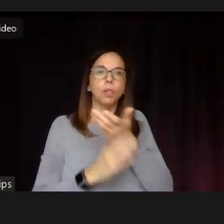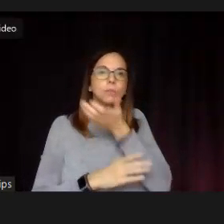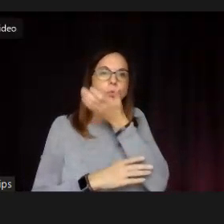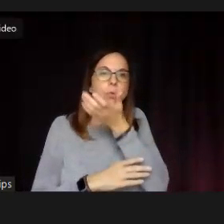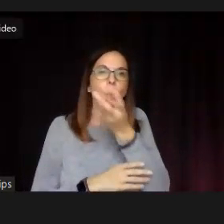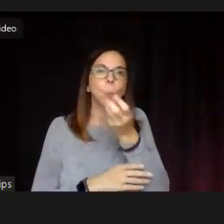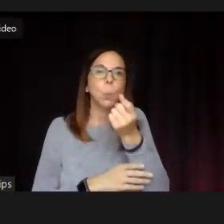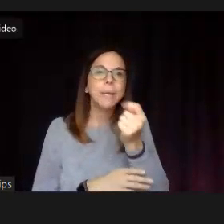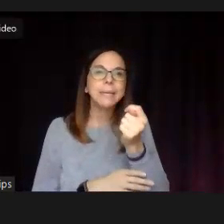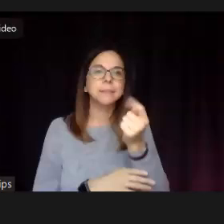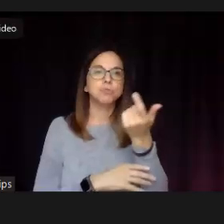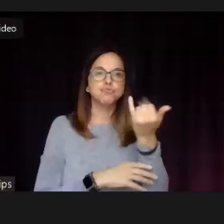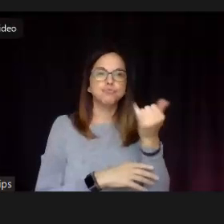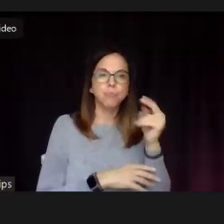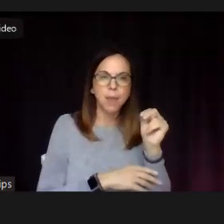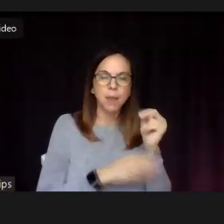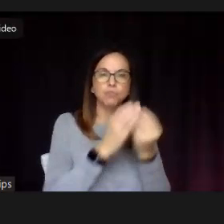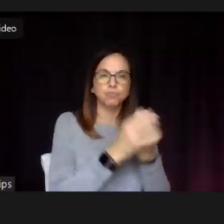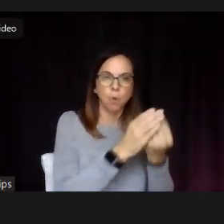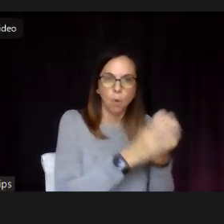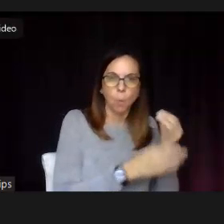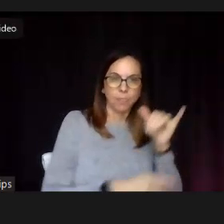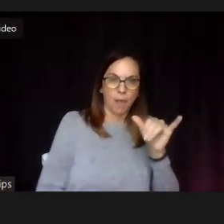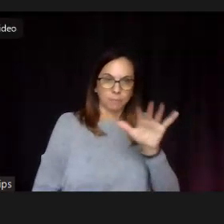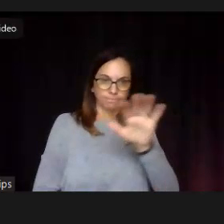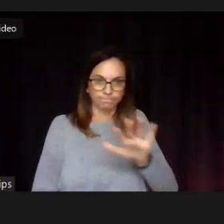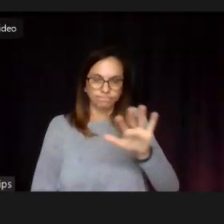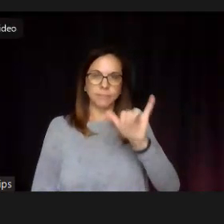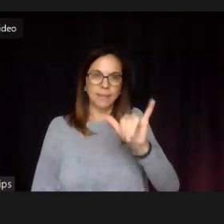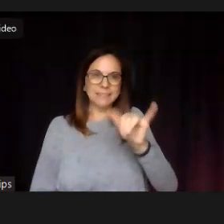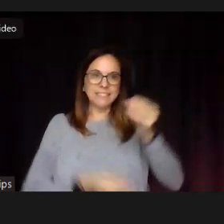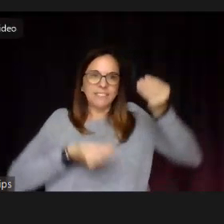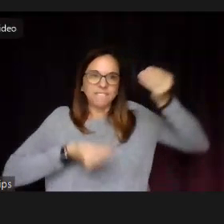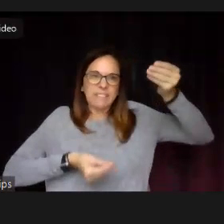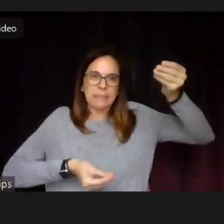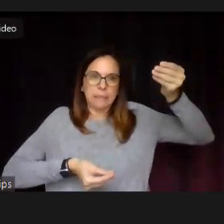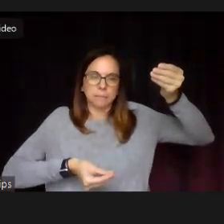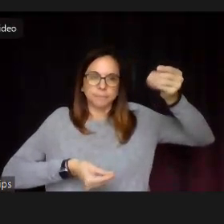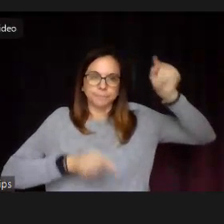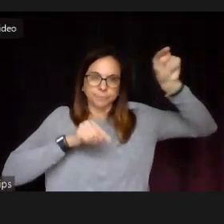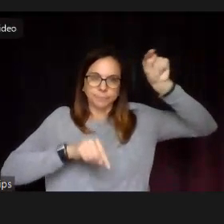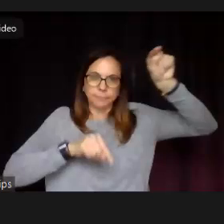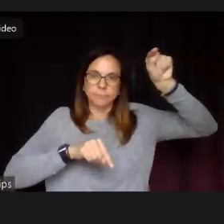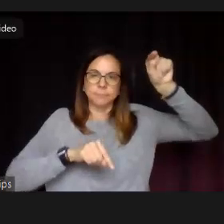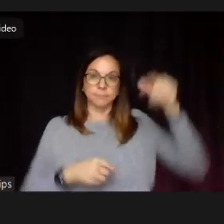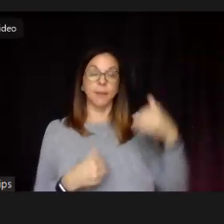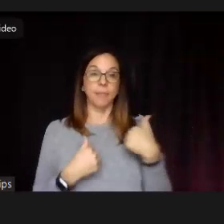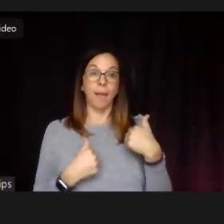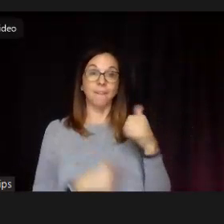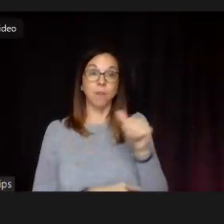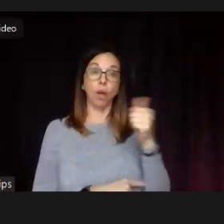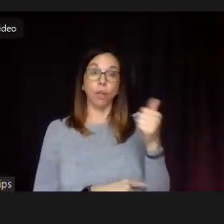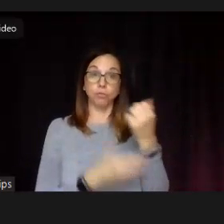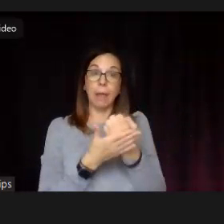are grown. And so this is the region that is feeding the other two regions. They had other